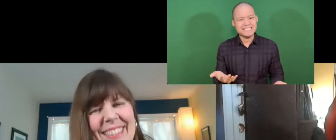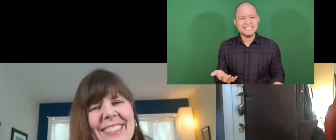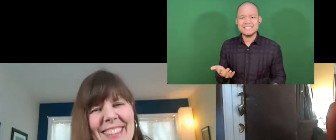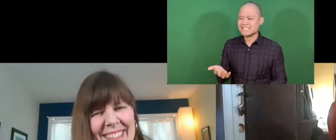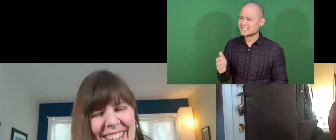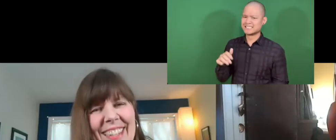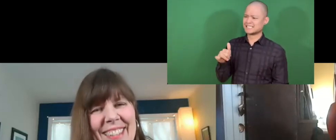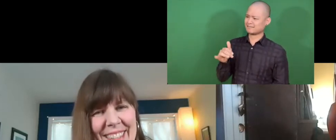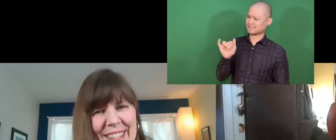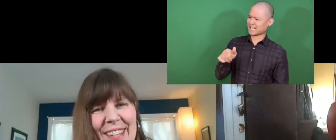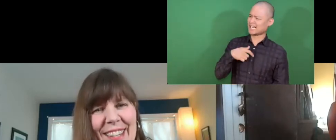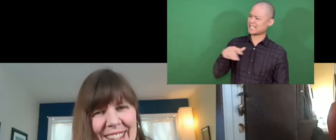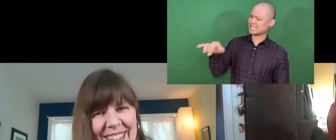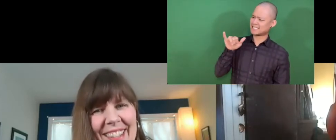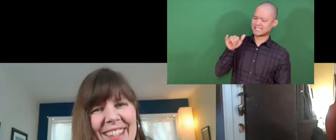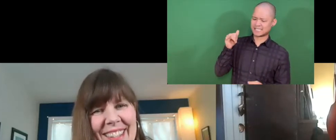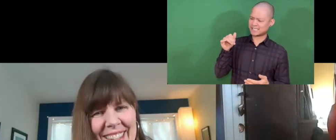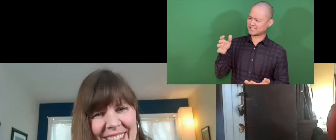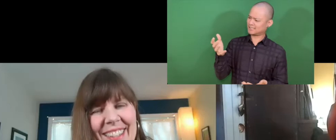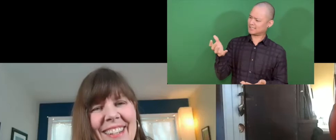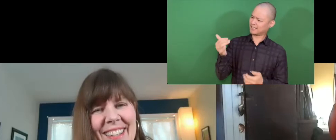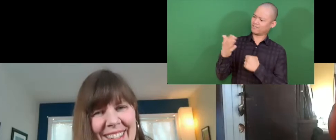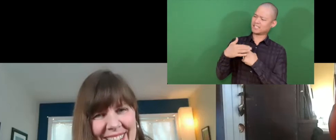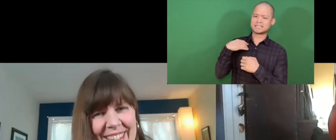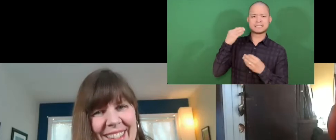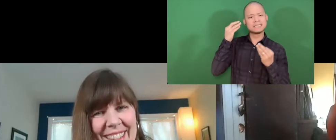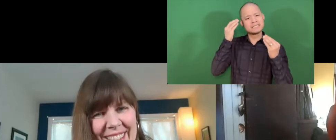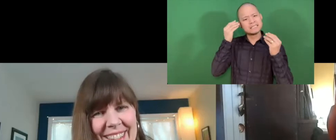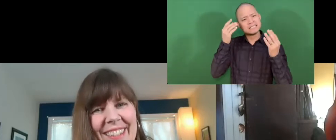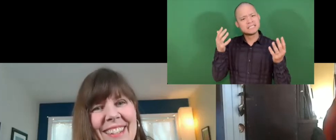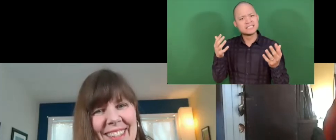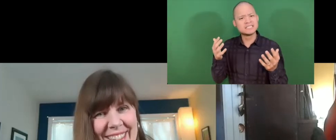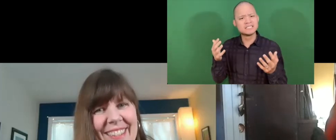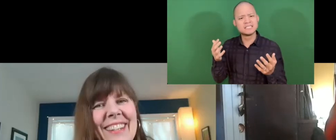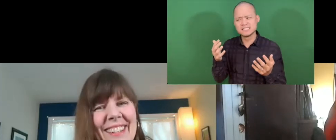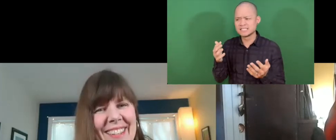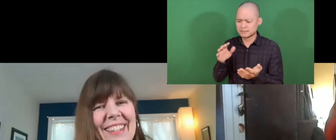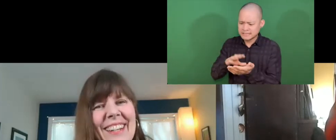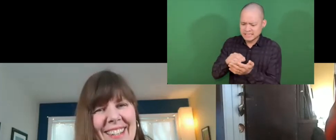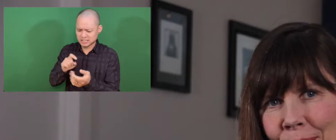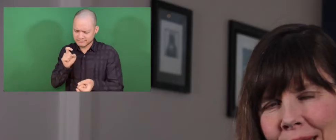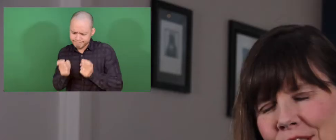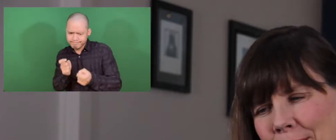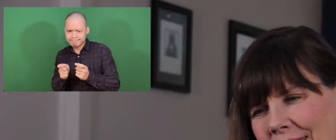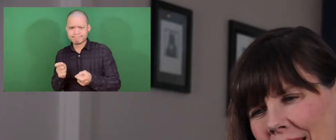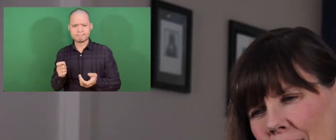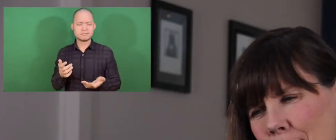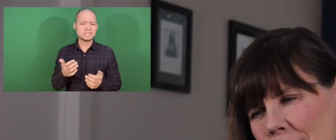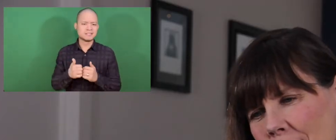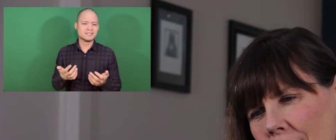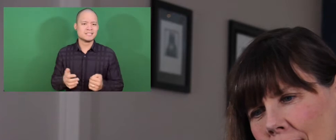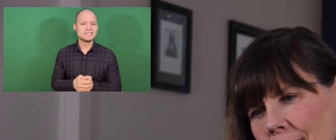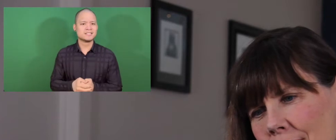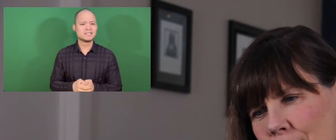And so I took that in, and I think I achieved some learning in that direction. Jim, I think a